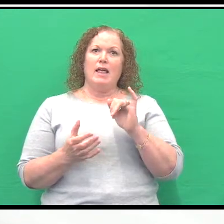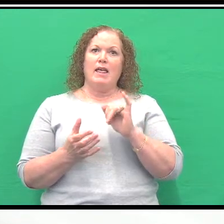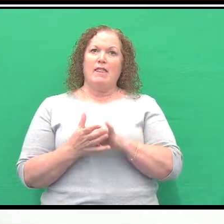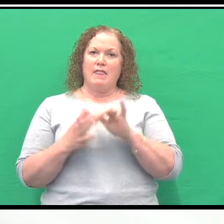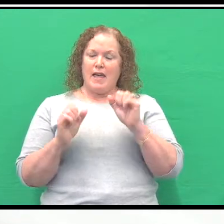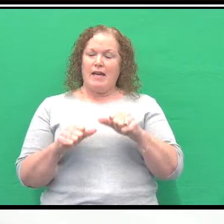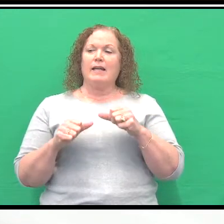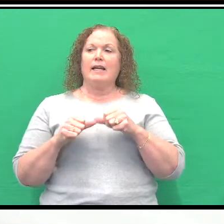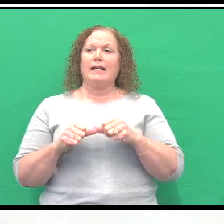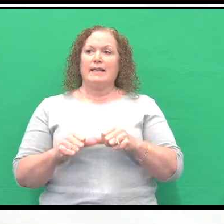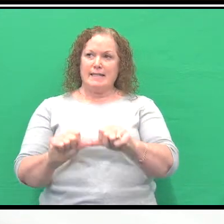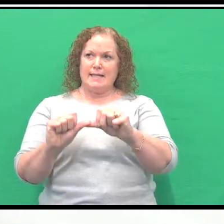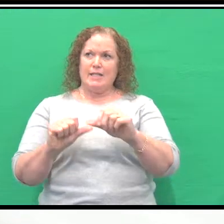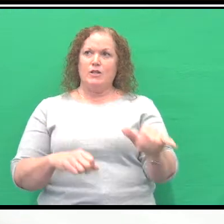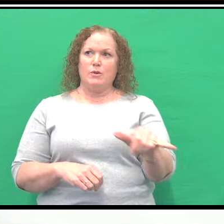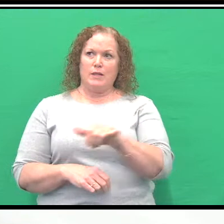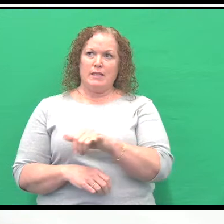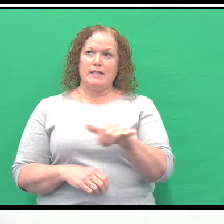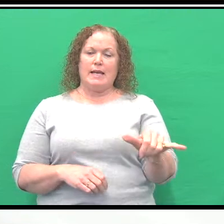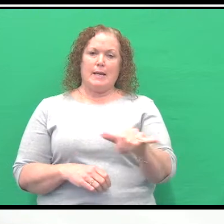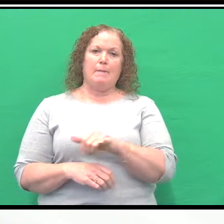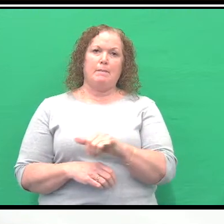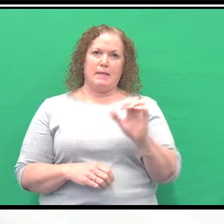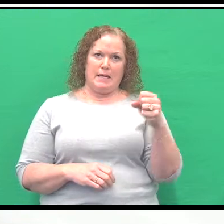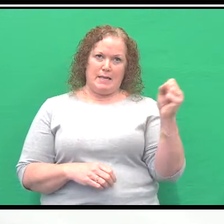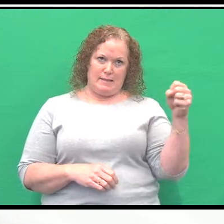continue. We can still have zero, okay, thank you.